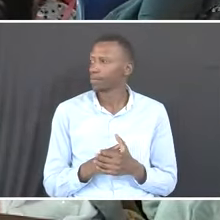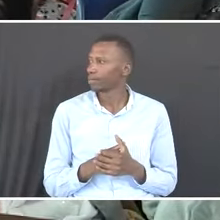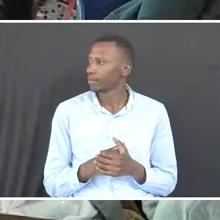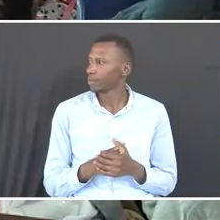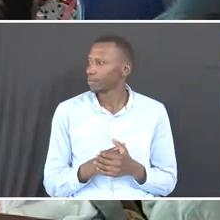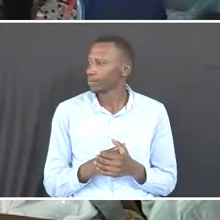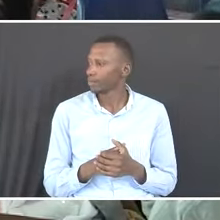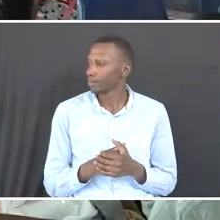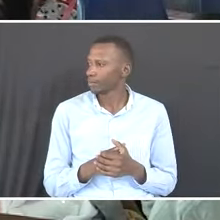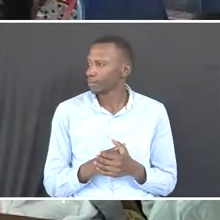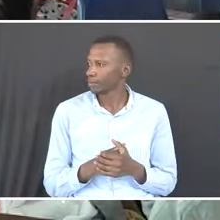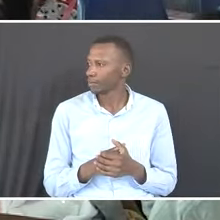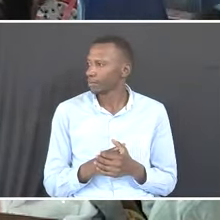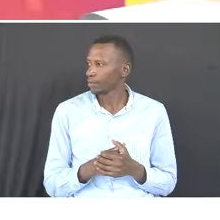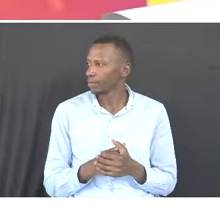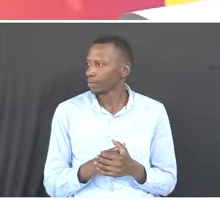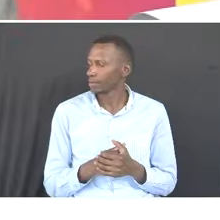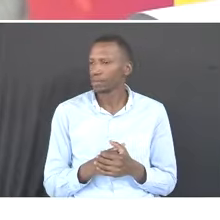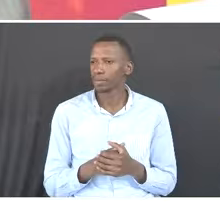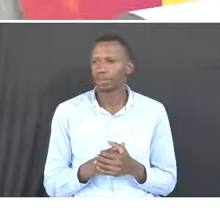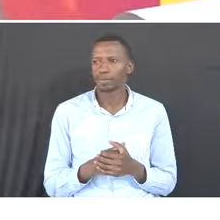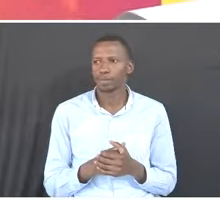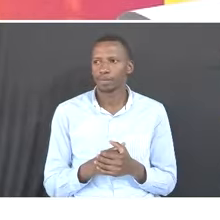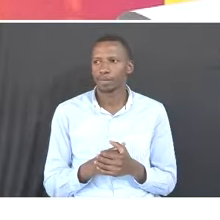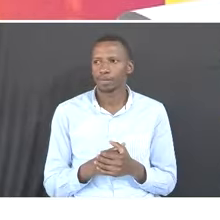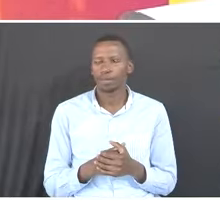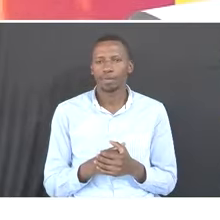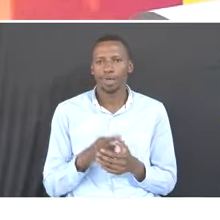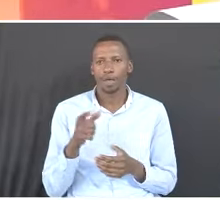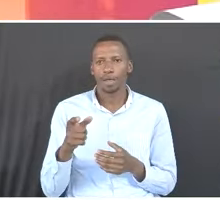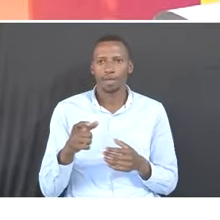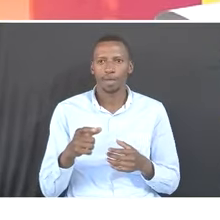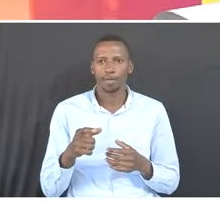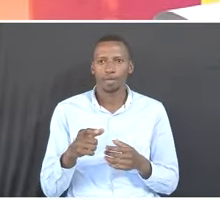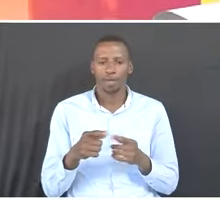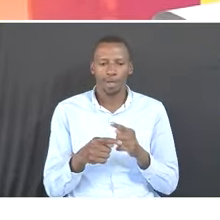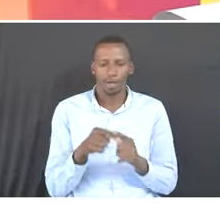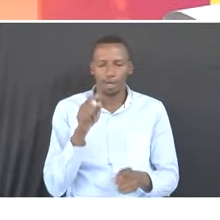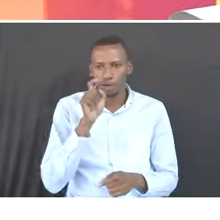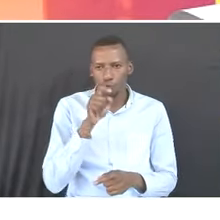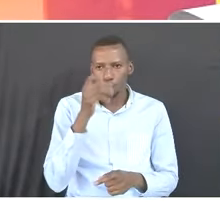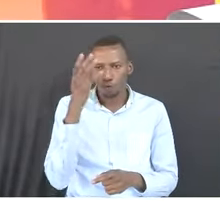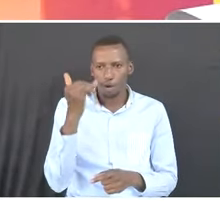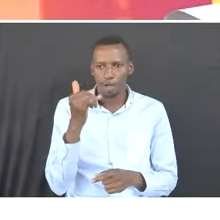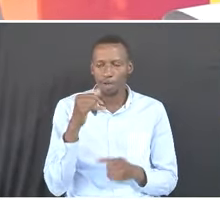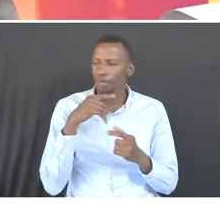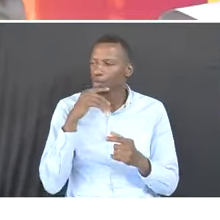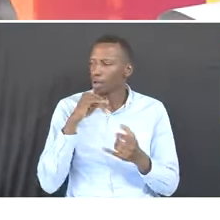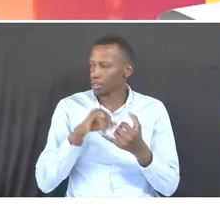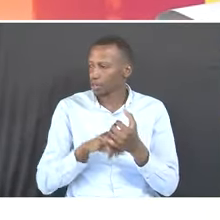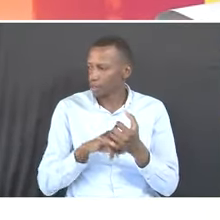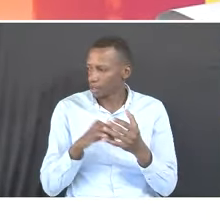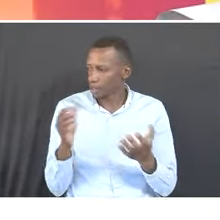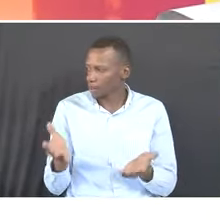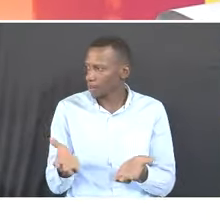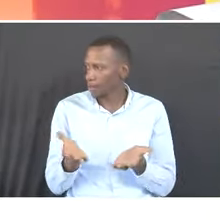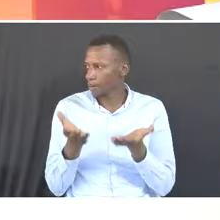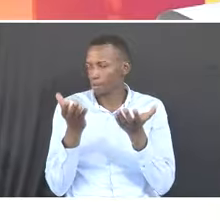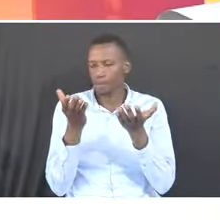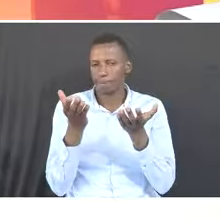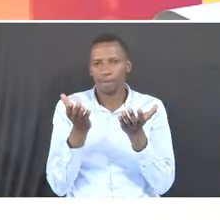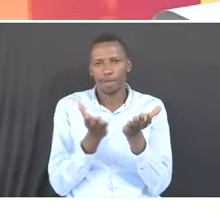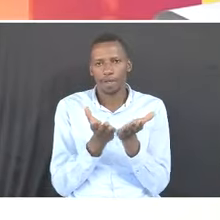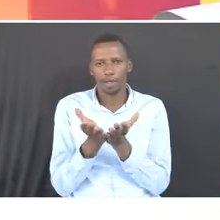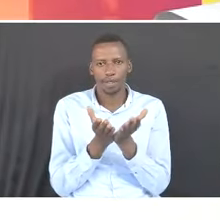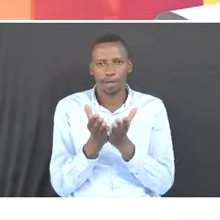that you slaughter chicken because the husband has been promoted. There is no promotion in church. It is service in